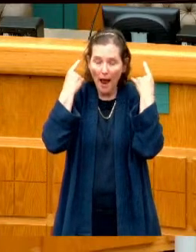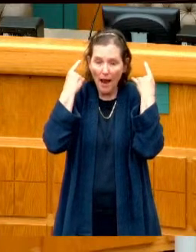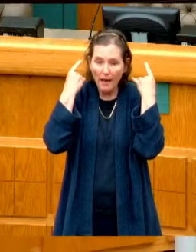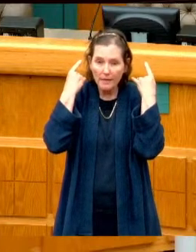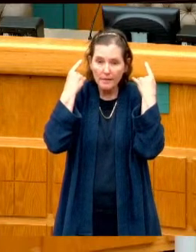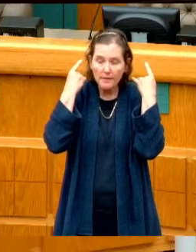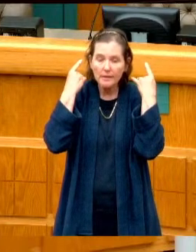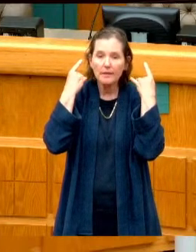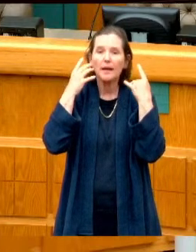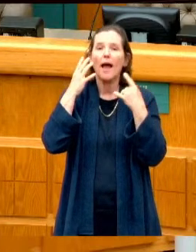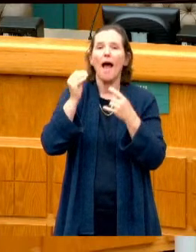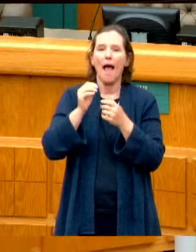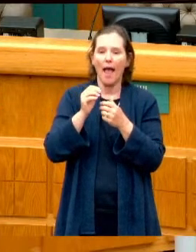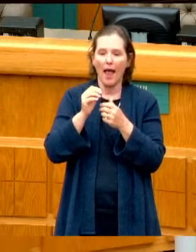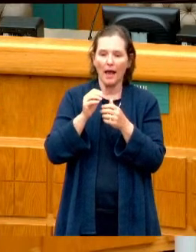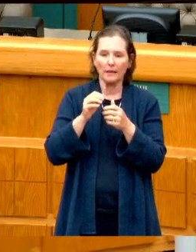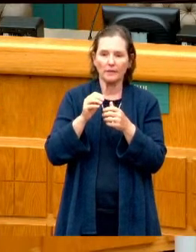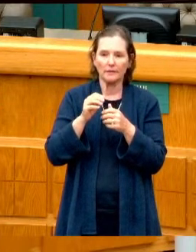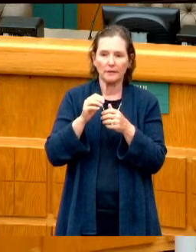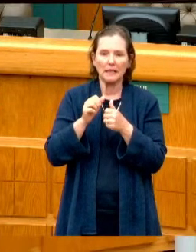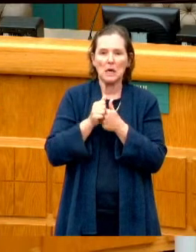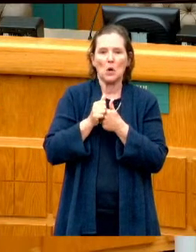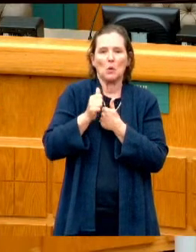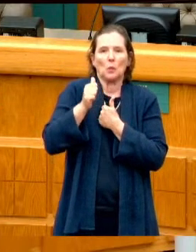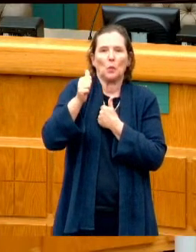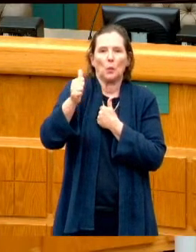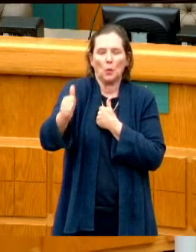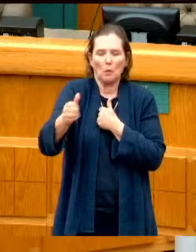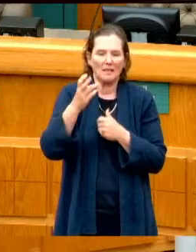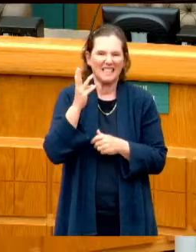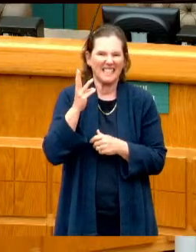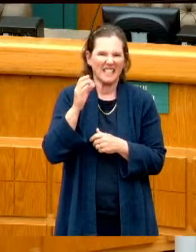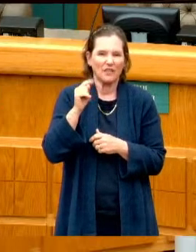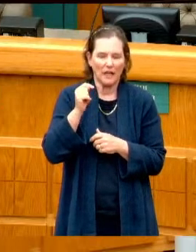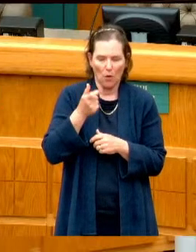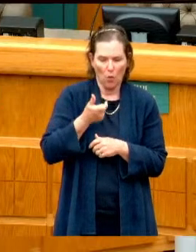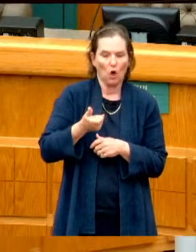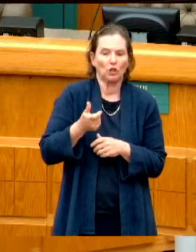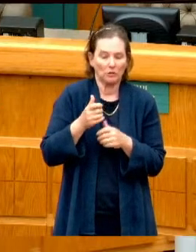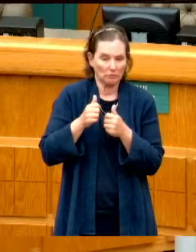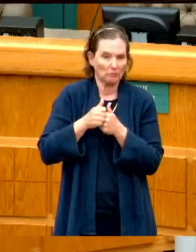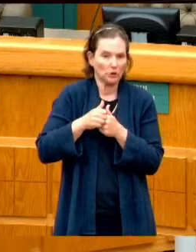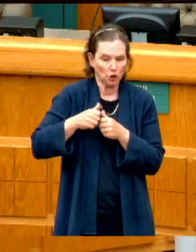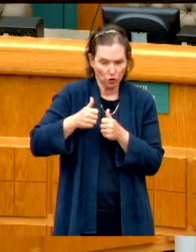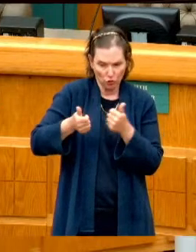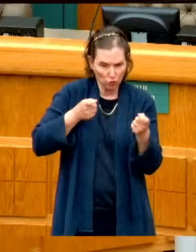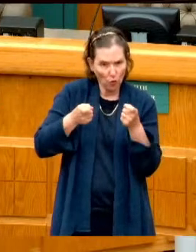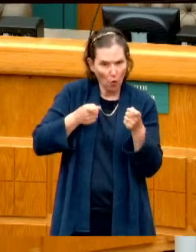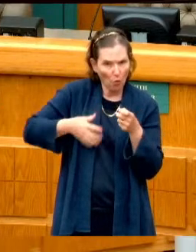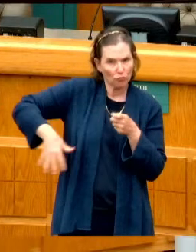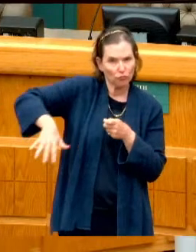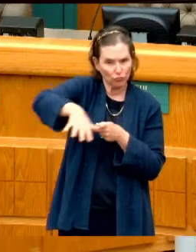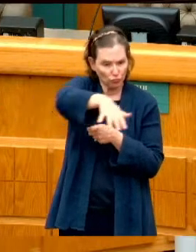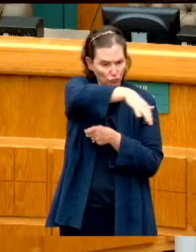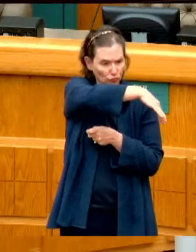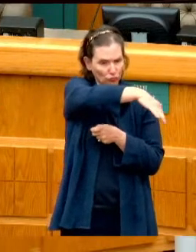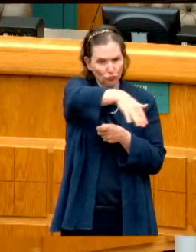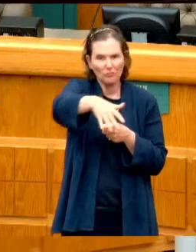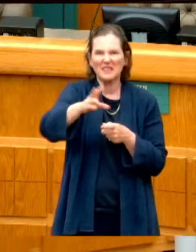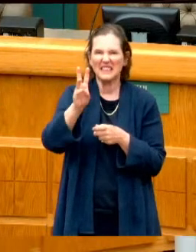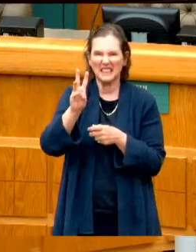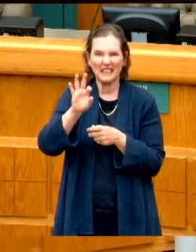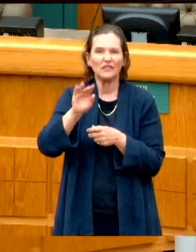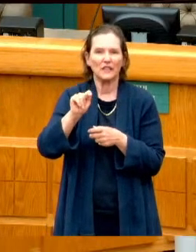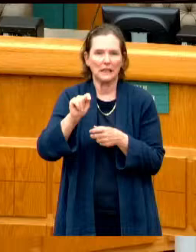your mask, wash your hands, and watch your distance around others. So as we move